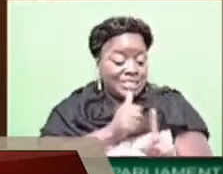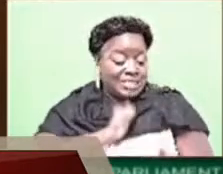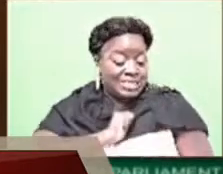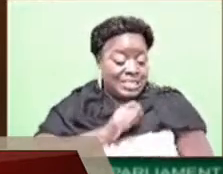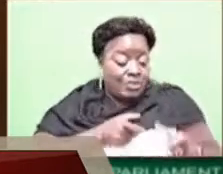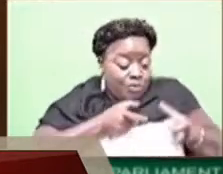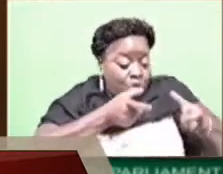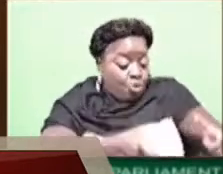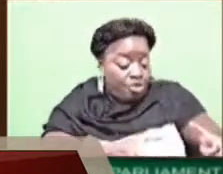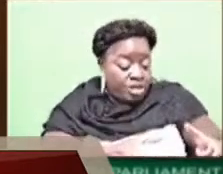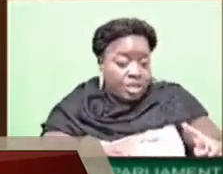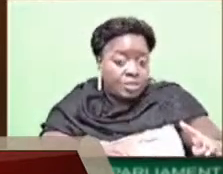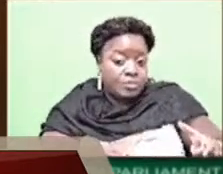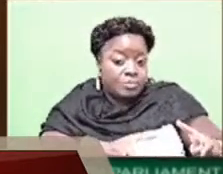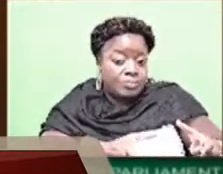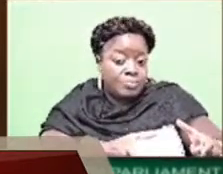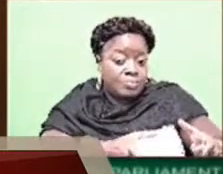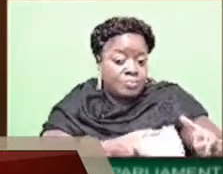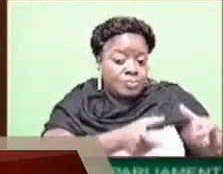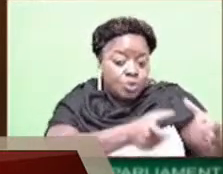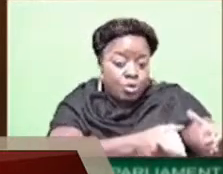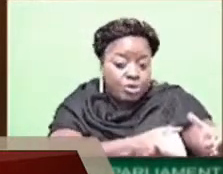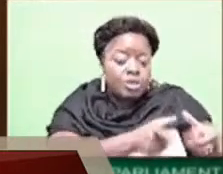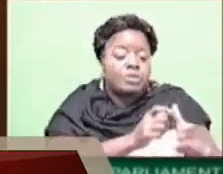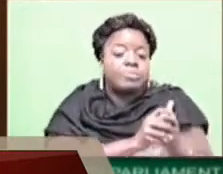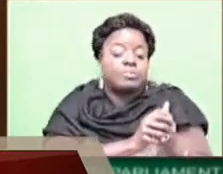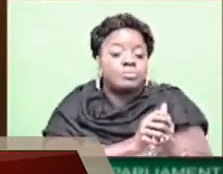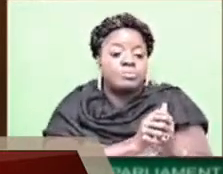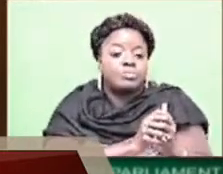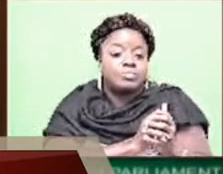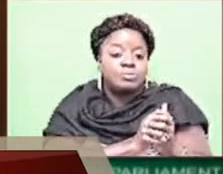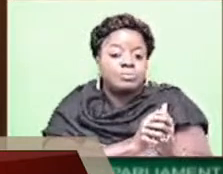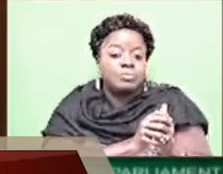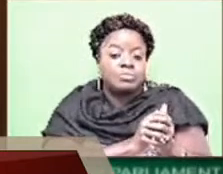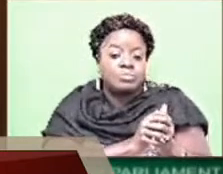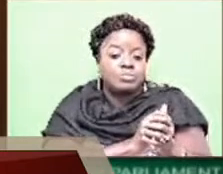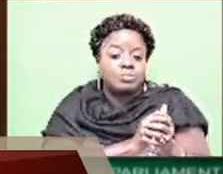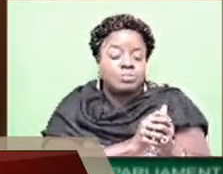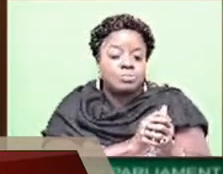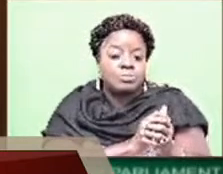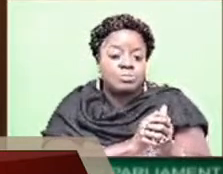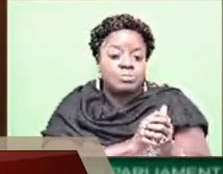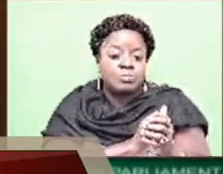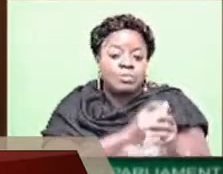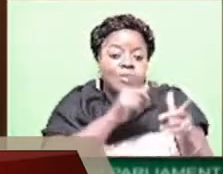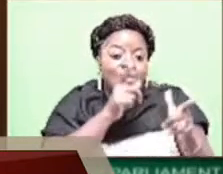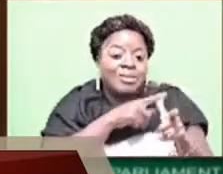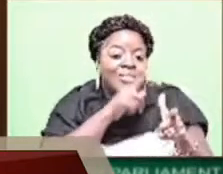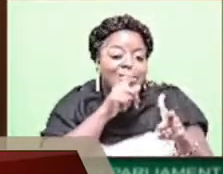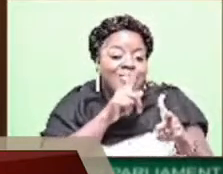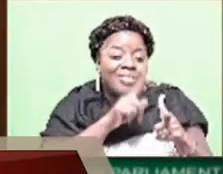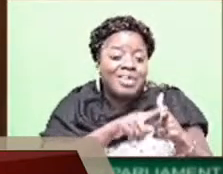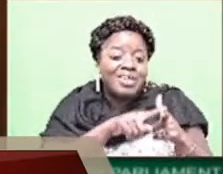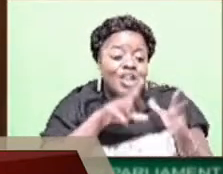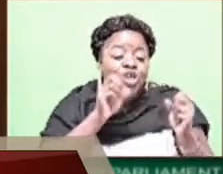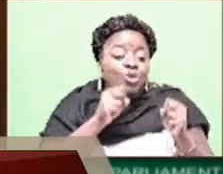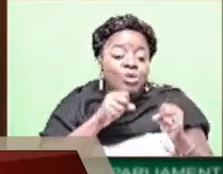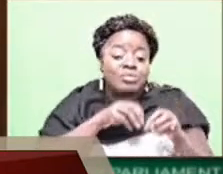of the Quarantine Act and instead relying on the public health ordinance for quarantine purposes, you are looking at the potential to